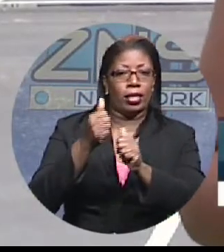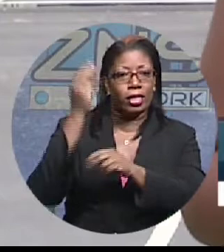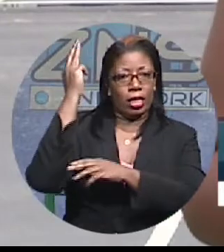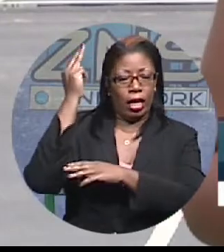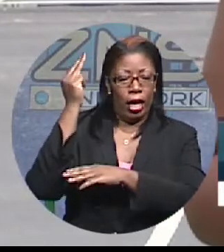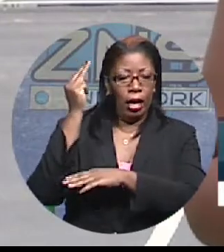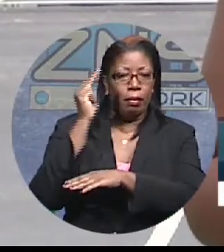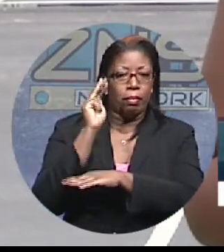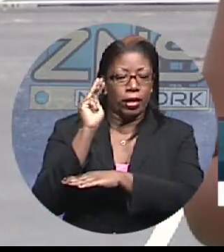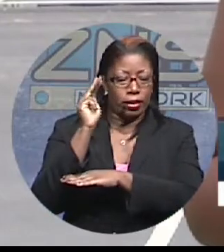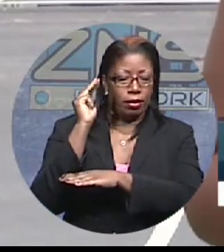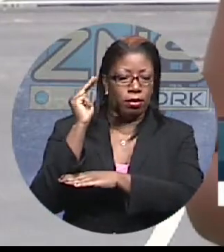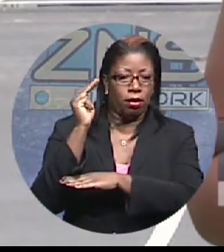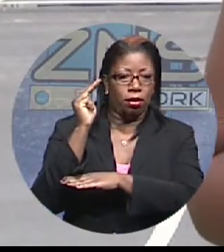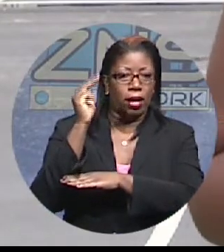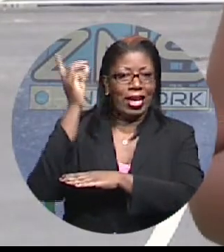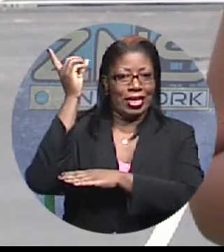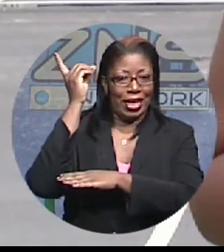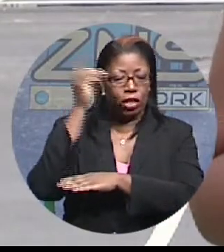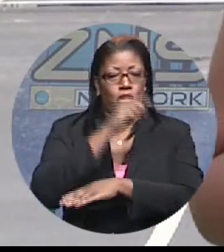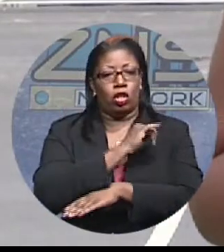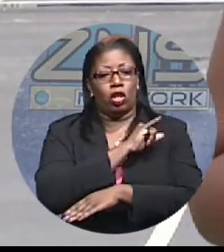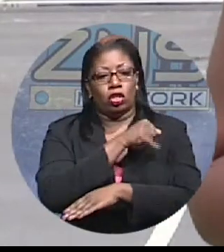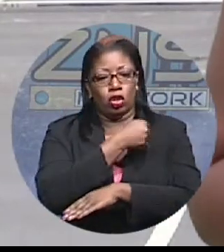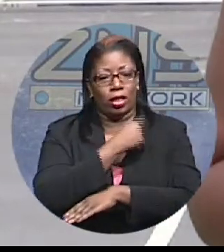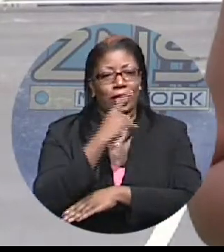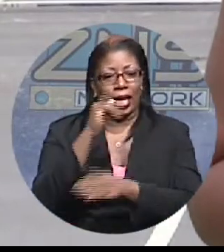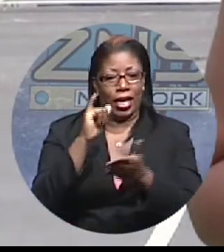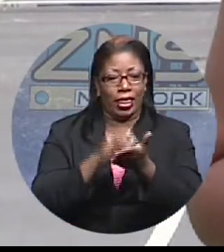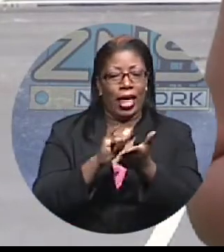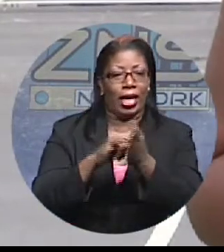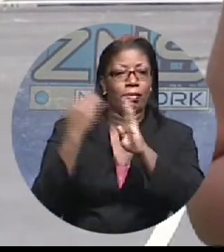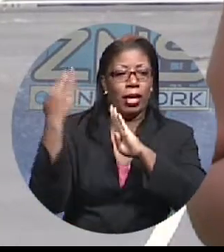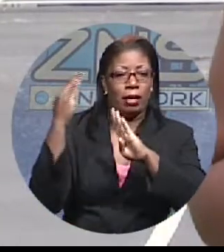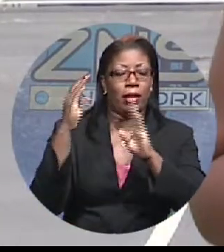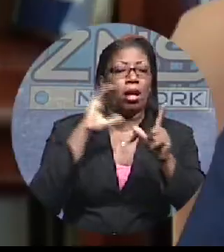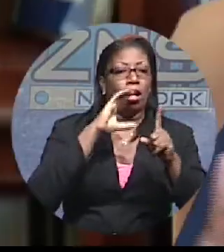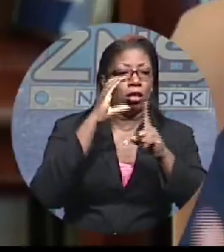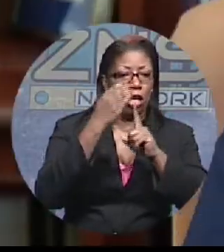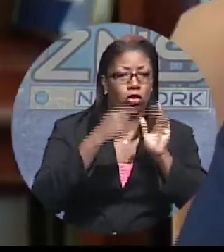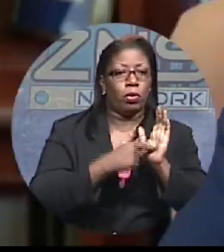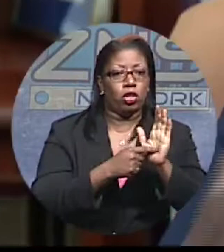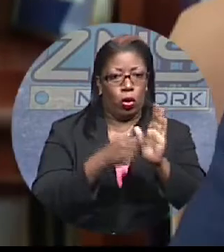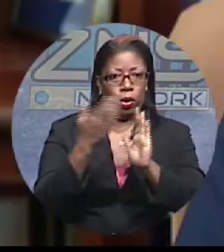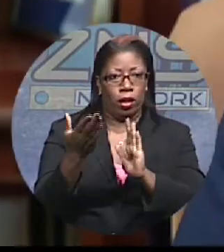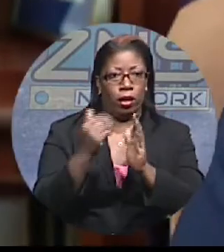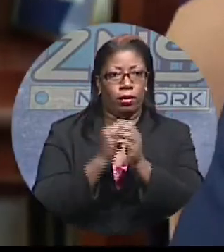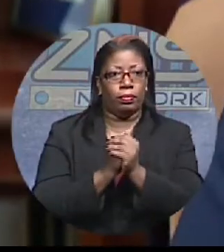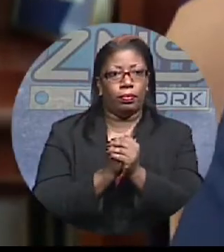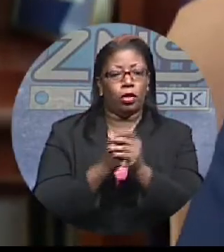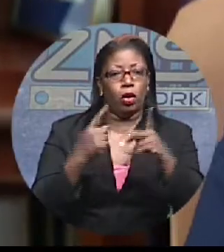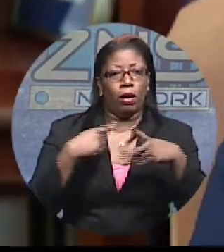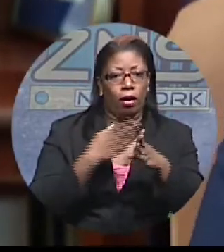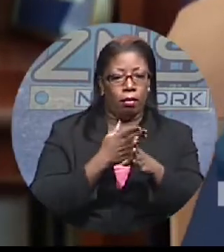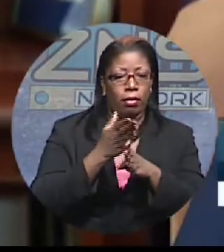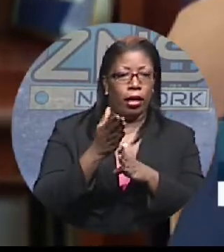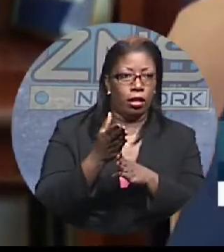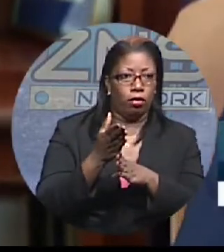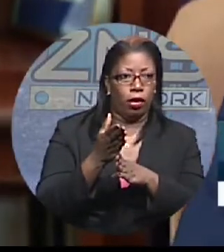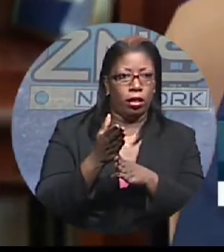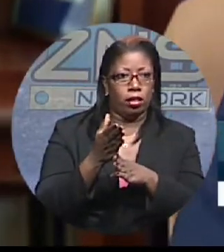Daniel Johnson also hinted that Bahamian culture will be displayed at its best. We have a major thing coming with